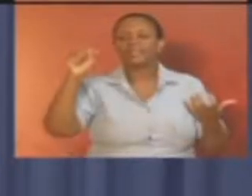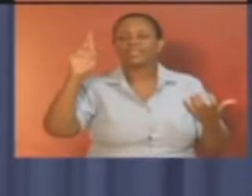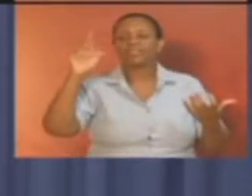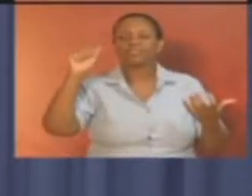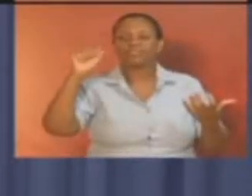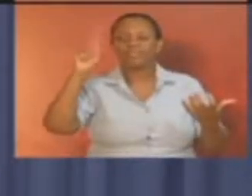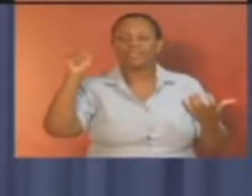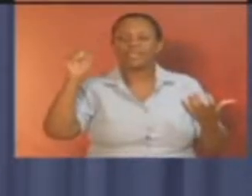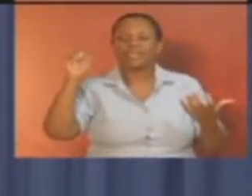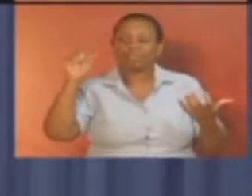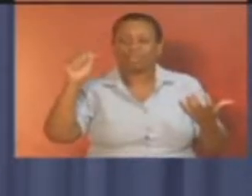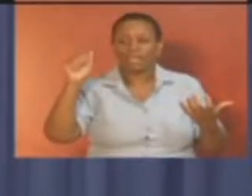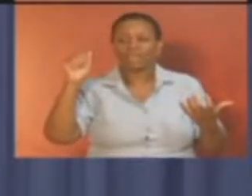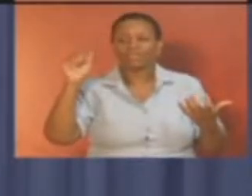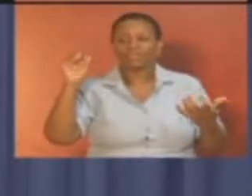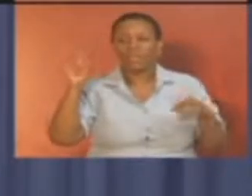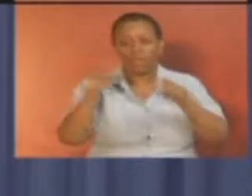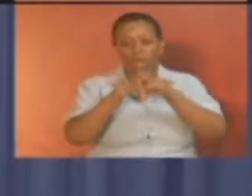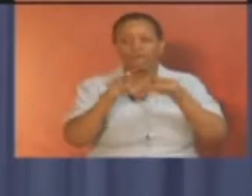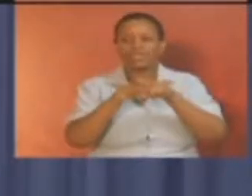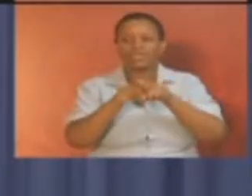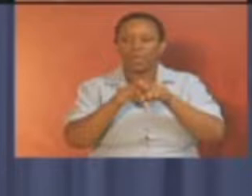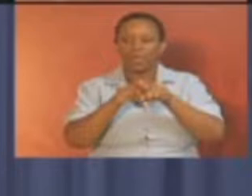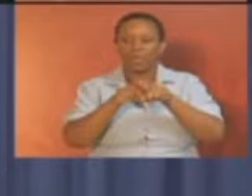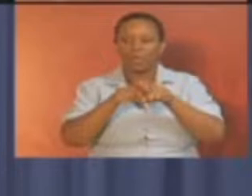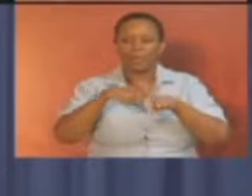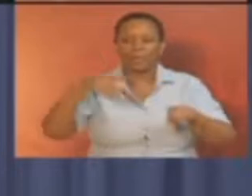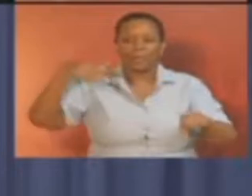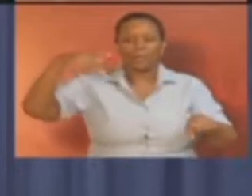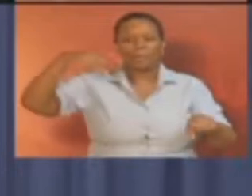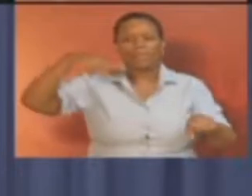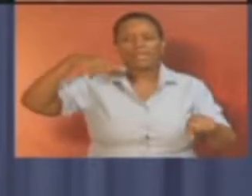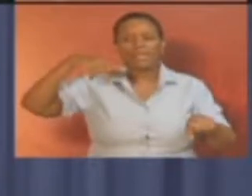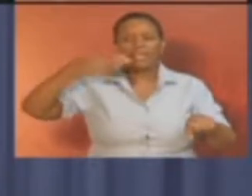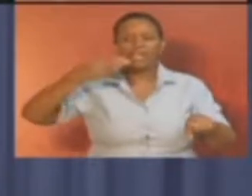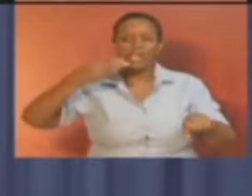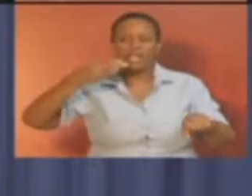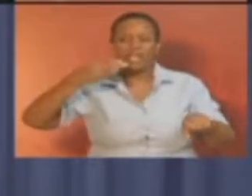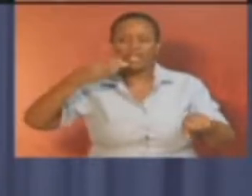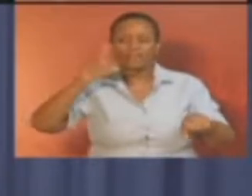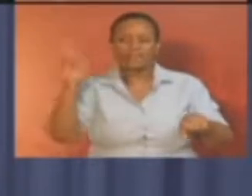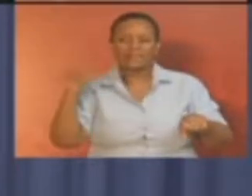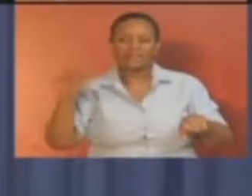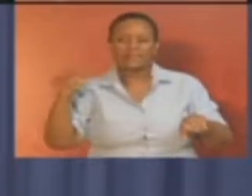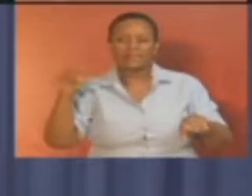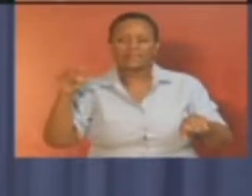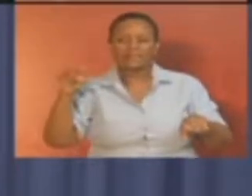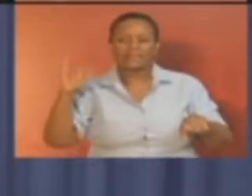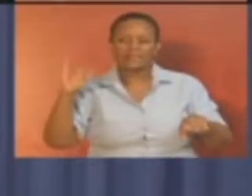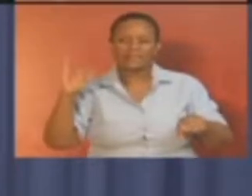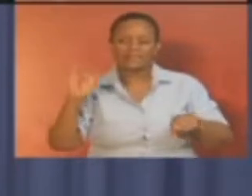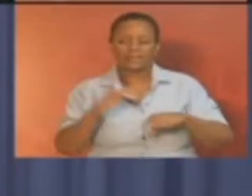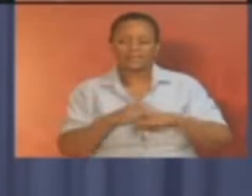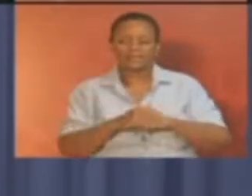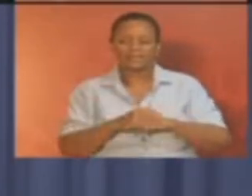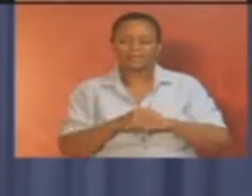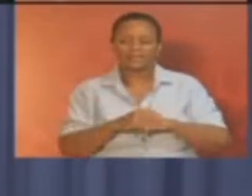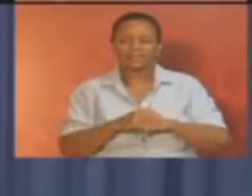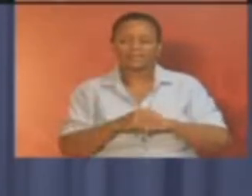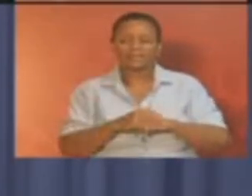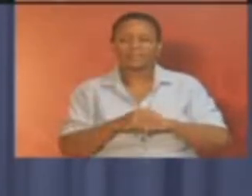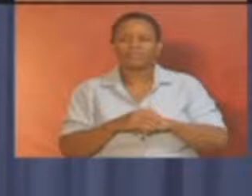and Pfizer, which got it December 31st. So Sinopharm had